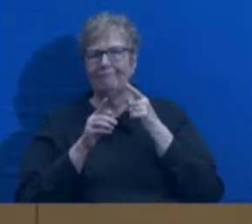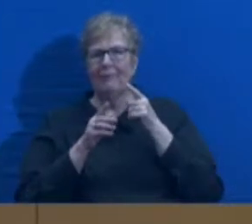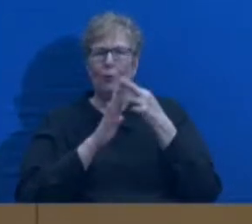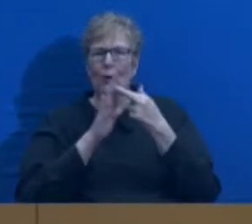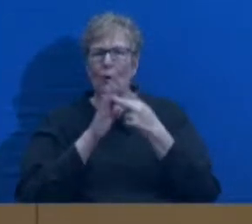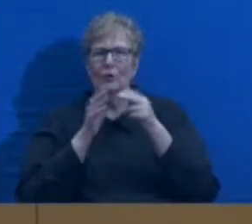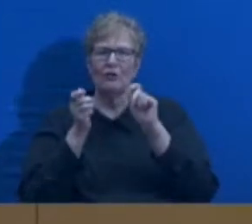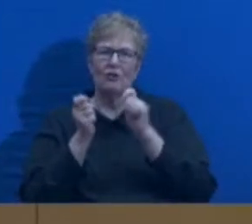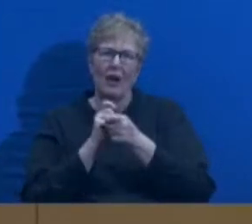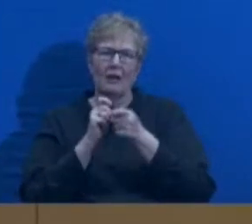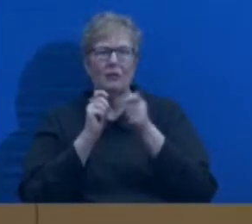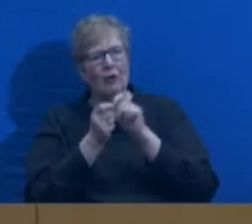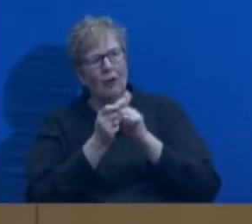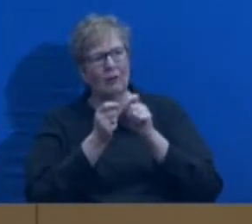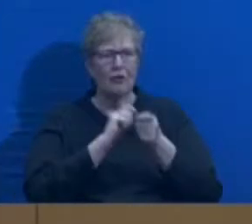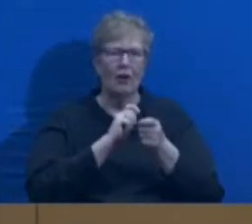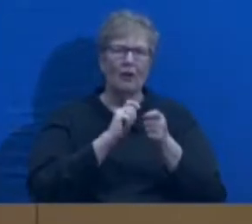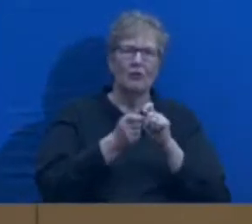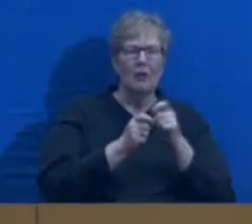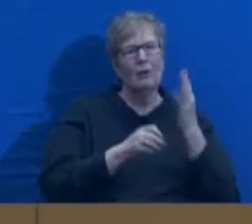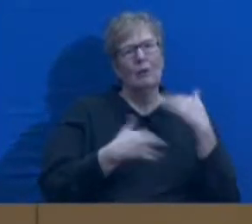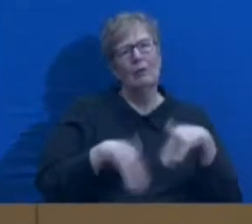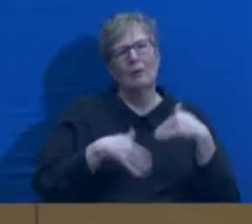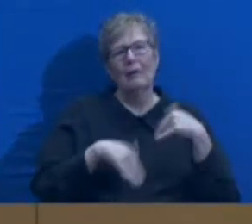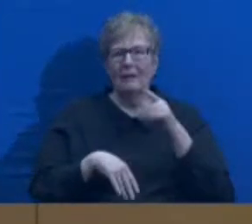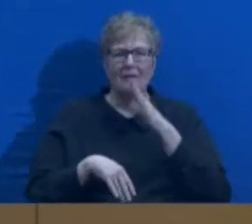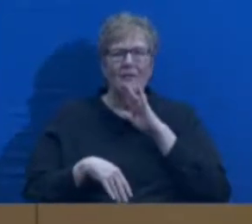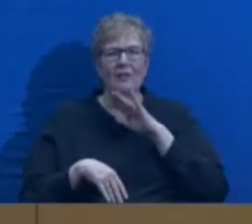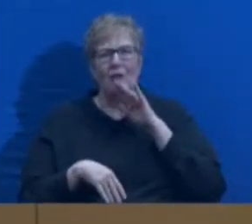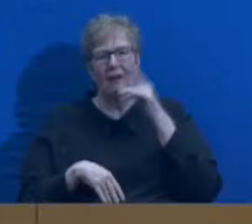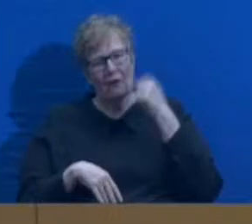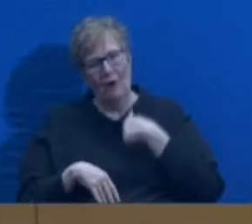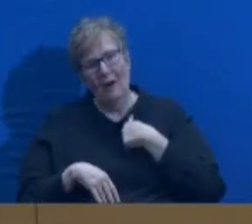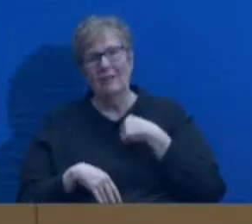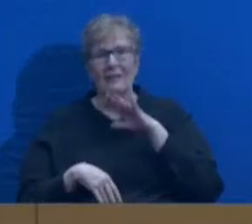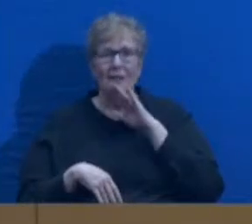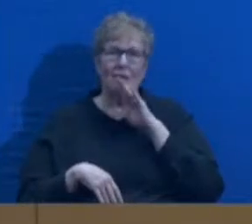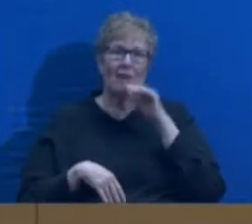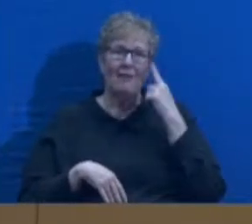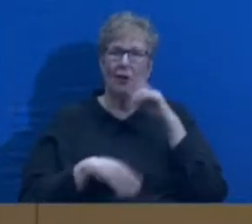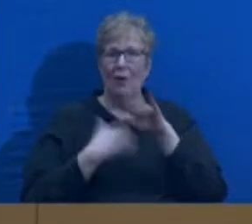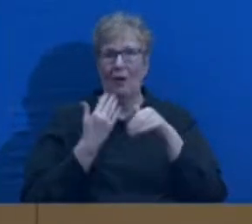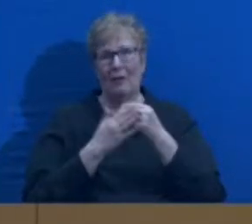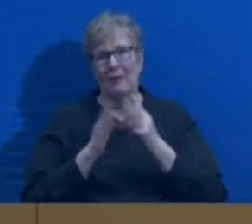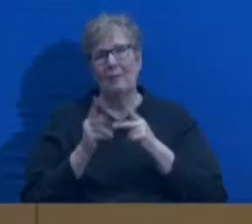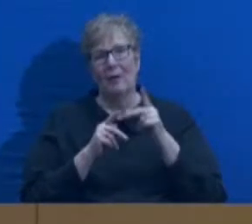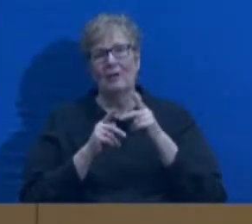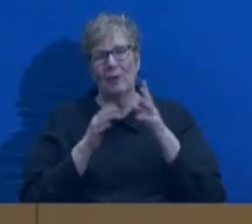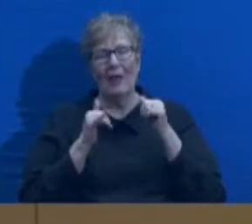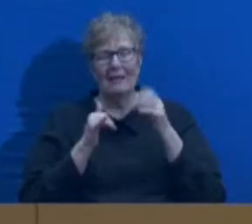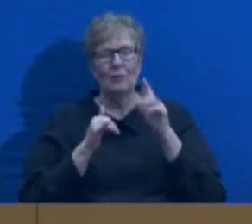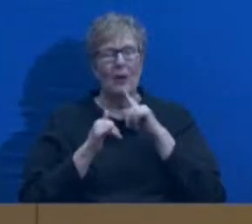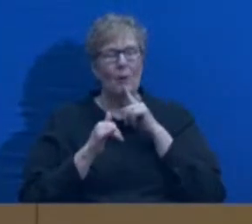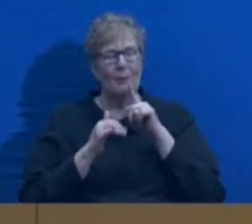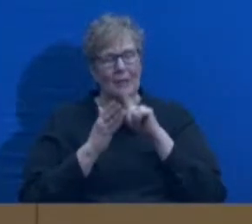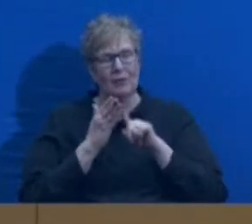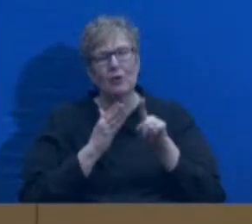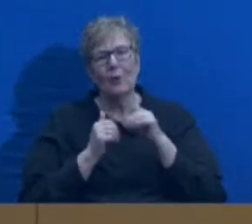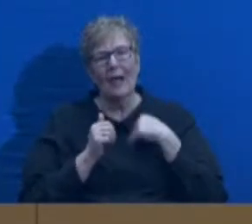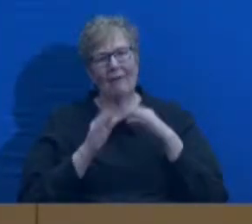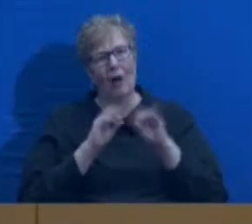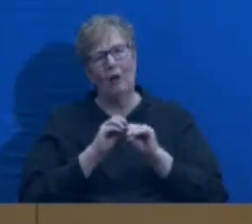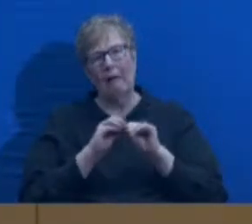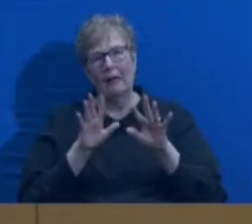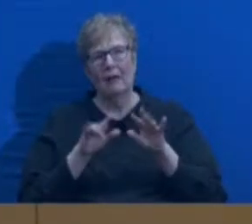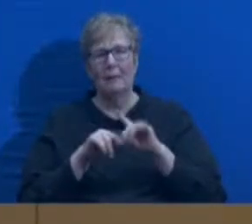know that's been enumerated to me and to others, and that's why we want to ensure that we get some continuity and clarity. At the same time, I do